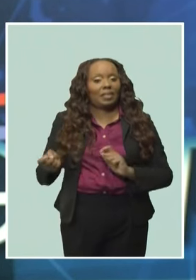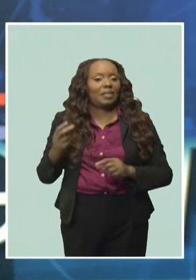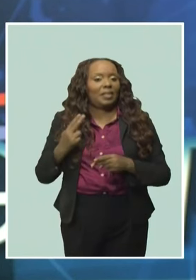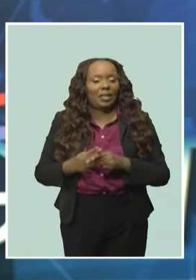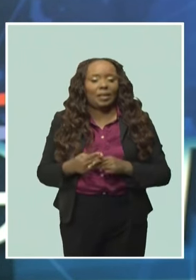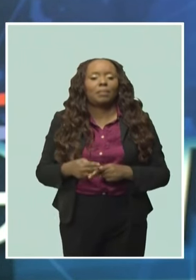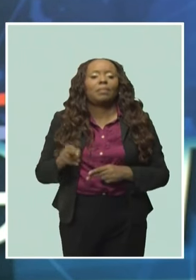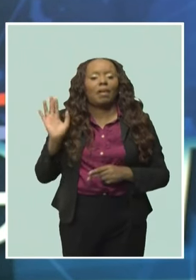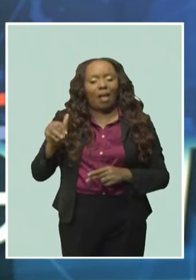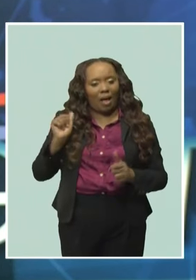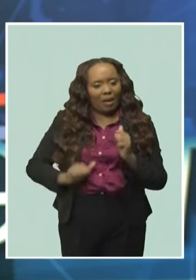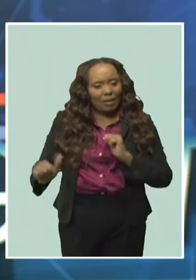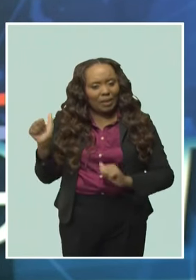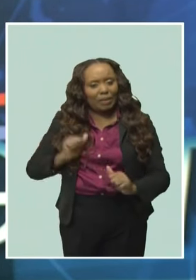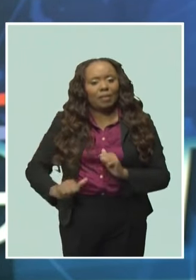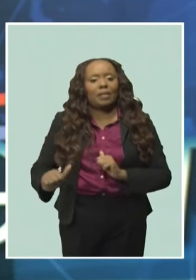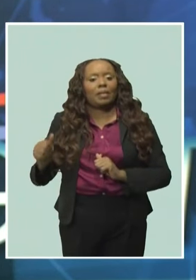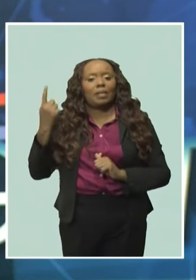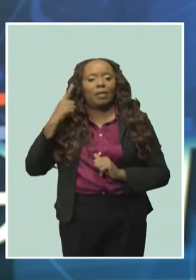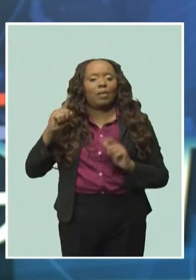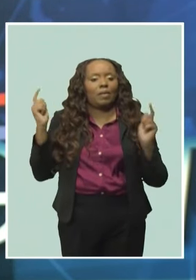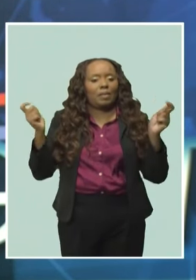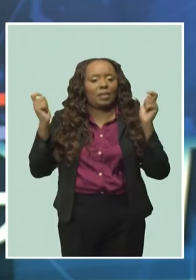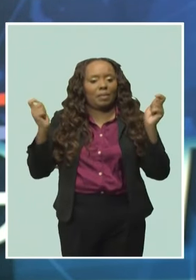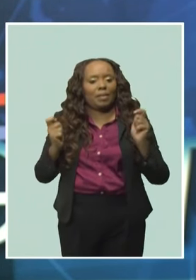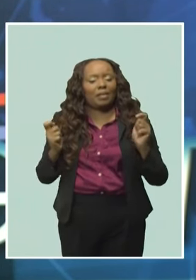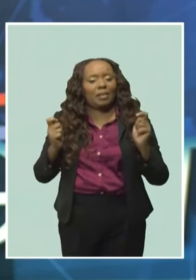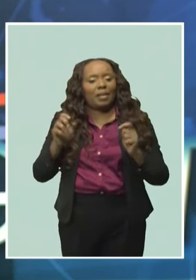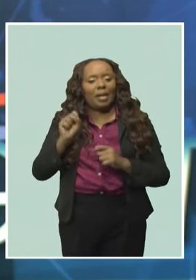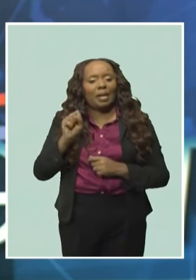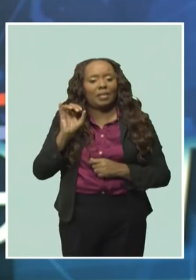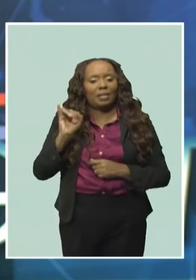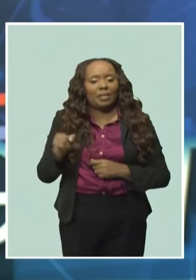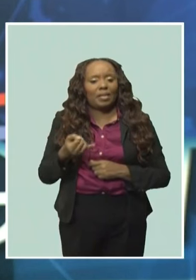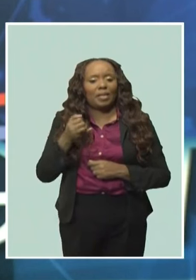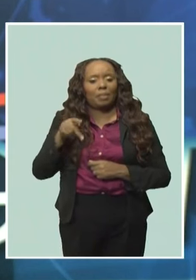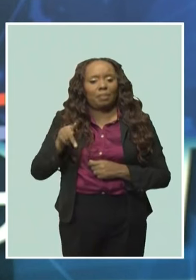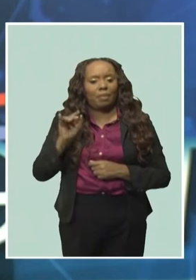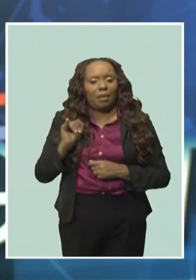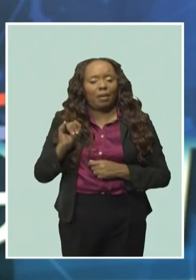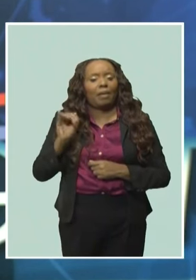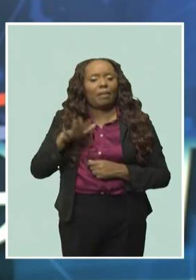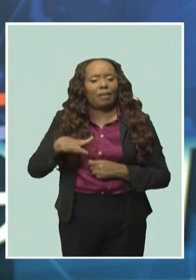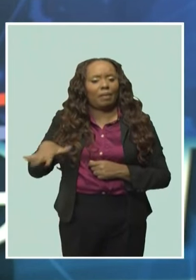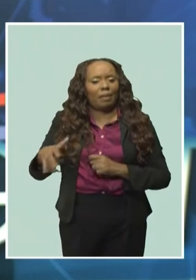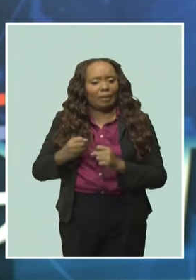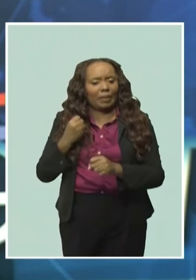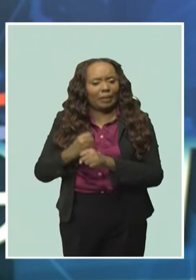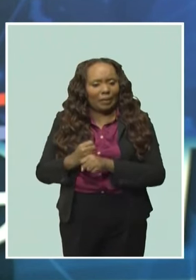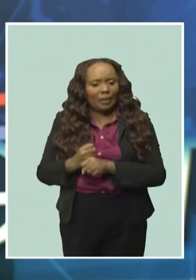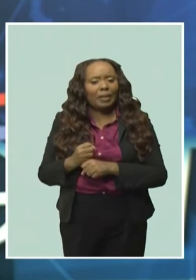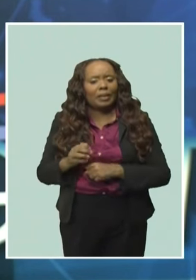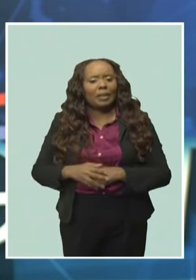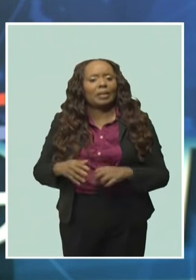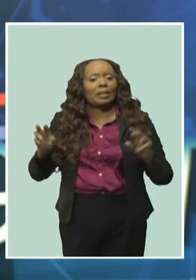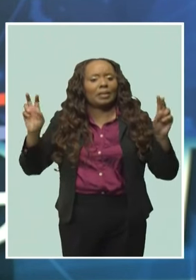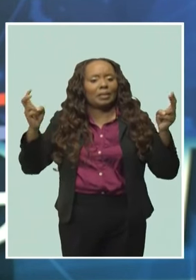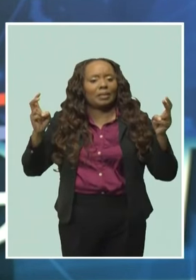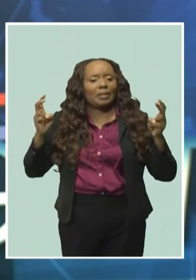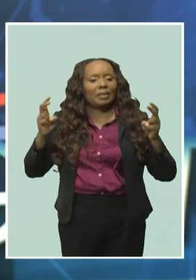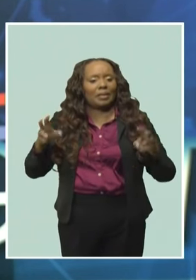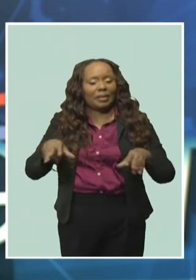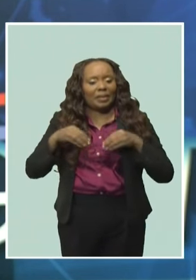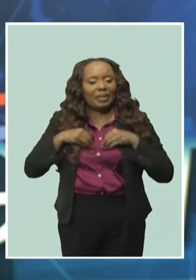planned to commemorate the institution's milestone as it celebrates 55 years of innovative excellence under the theme